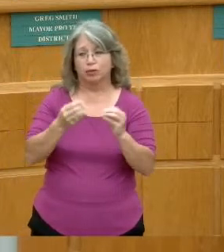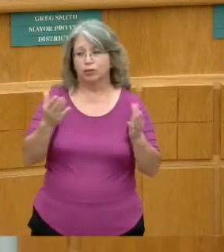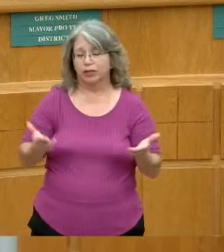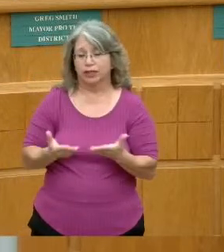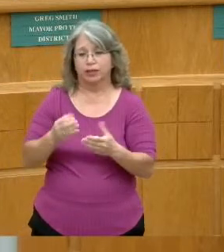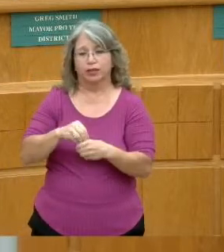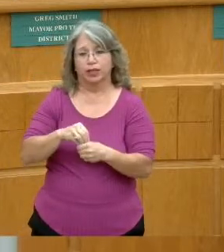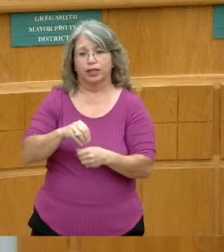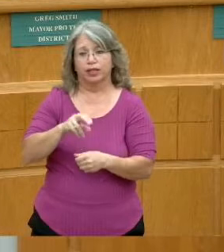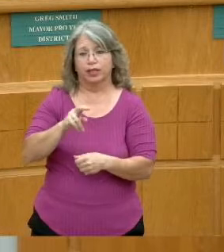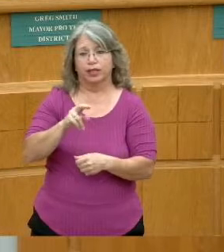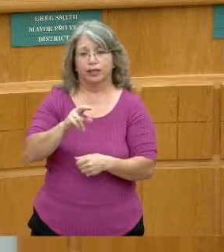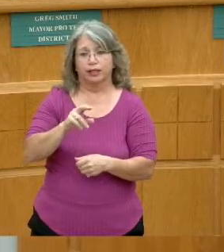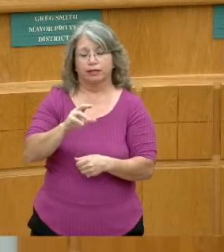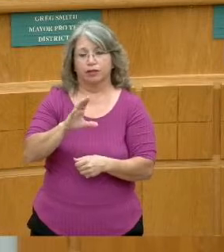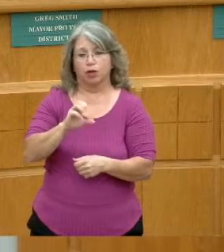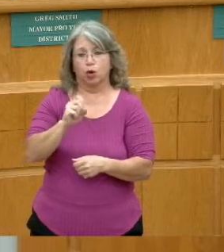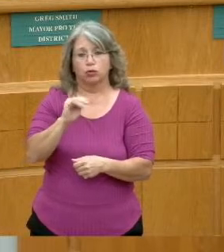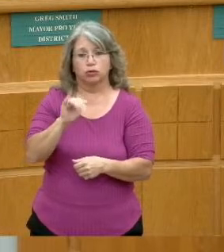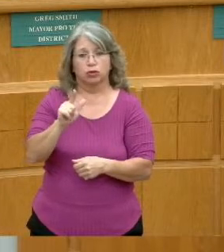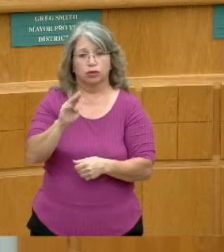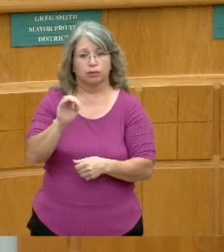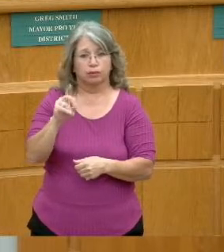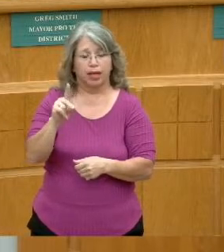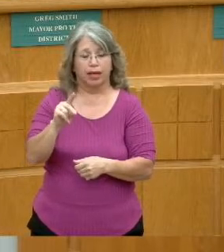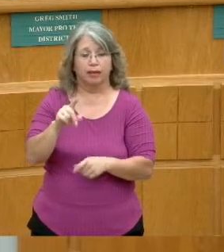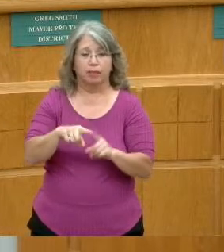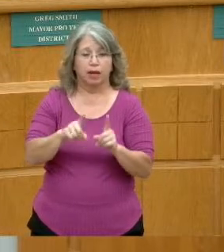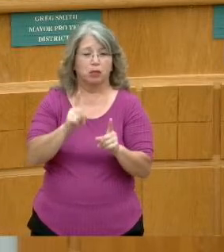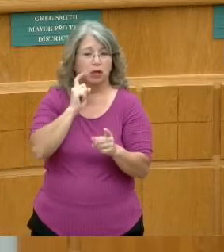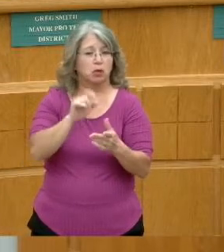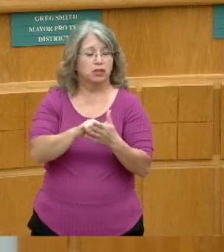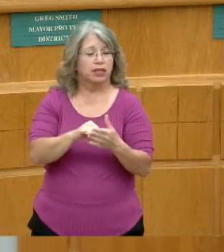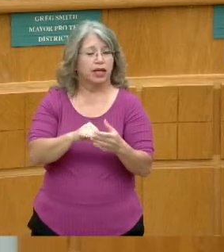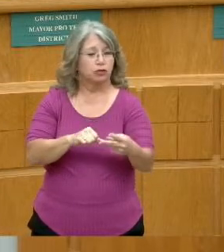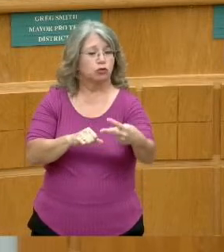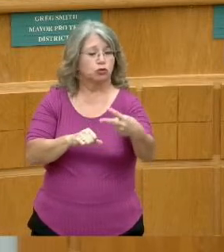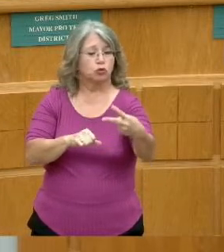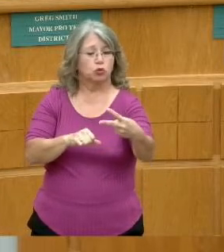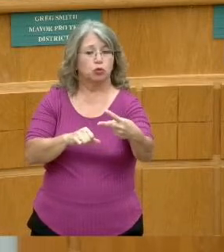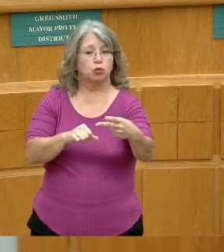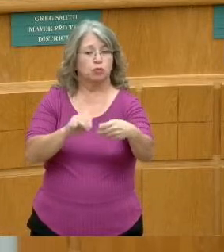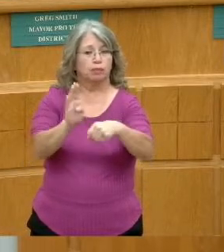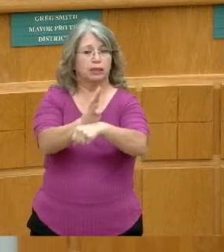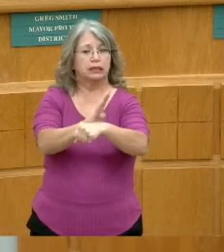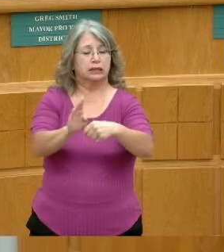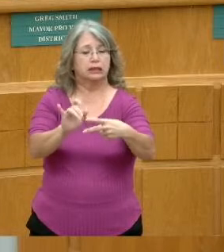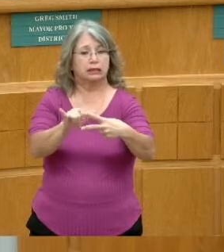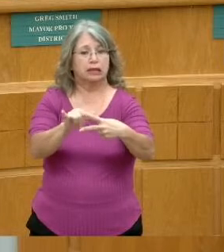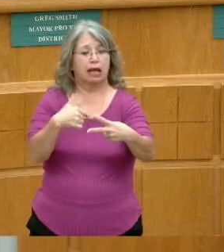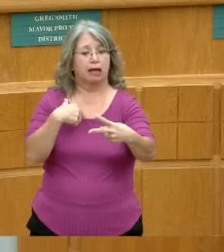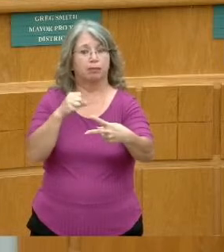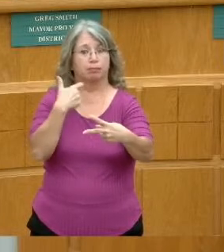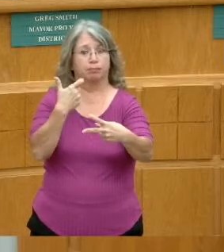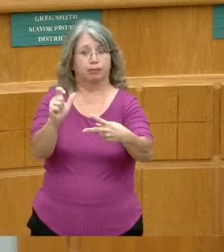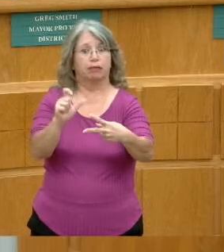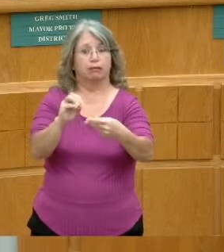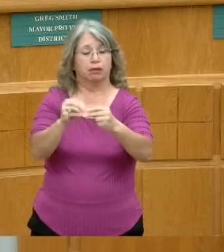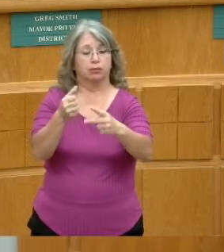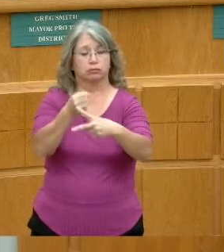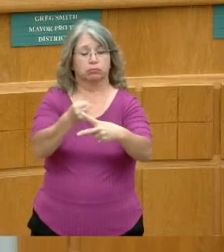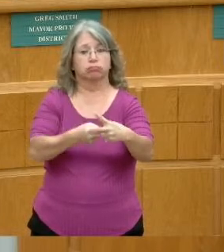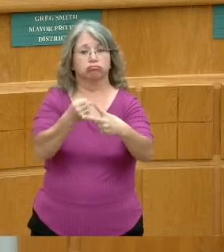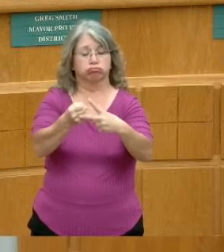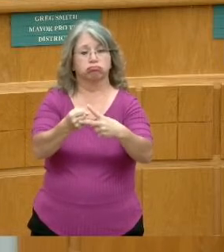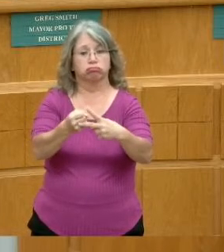few outbreaks at a couple businesses could make our numbers spike like that relative to what they were before.